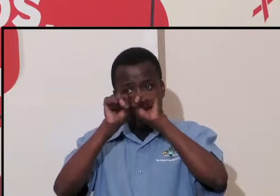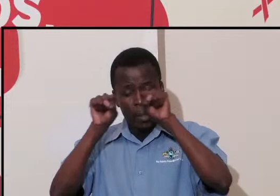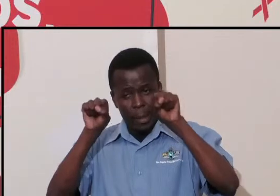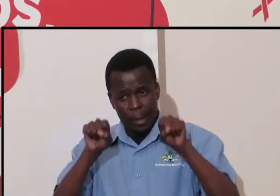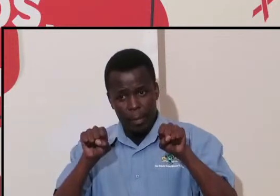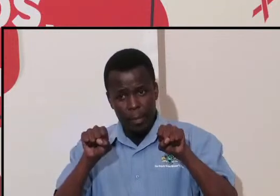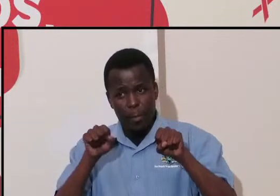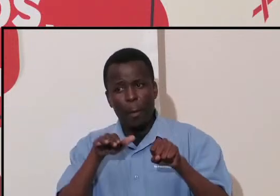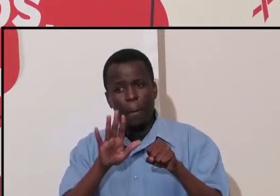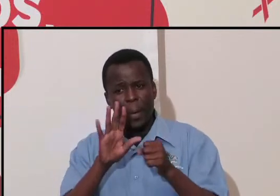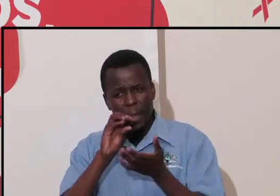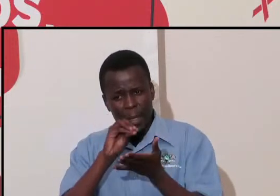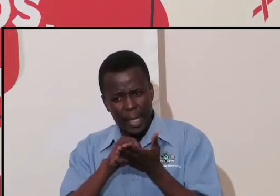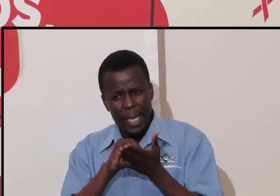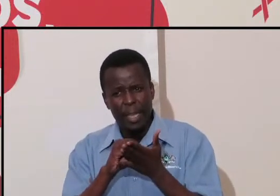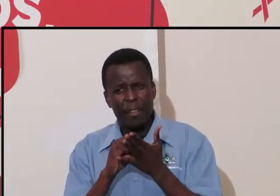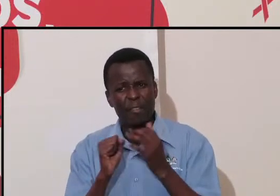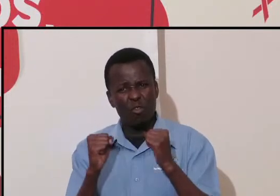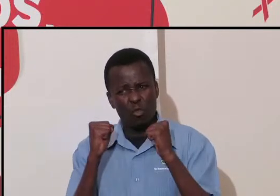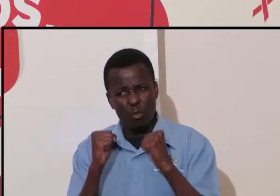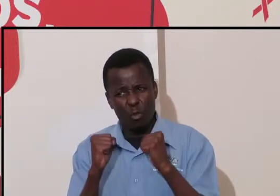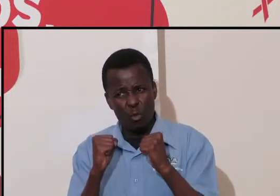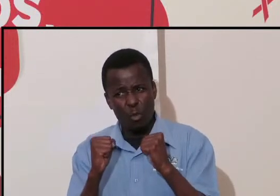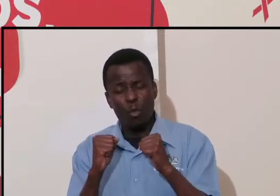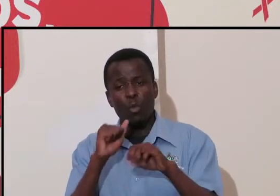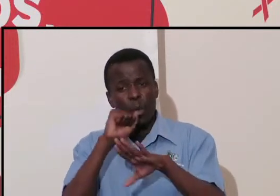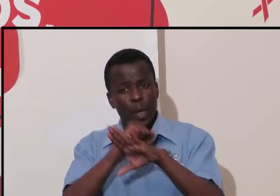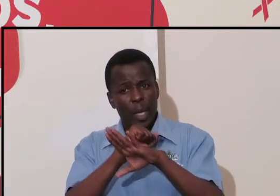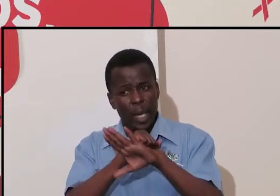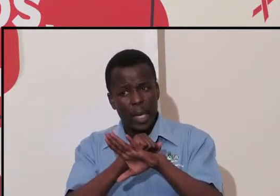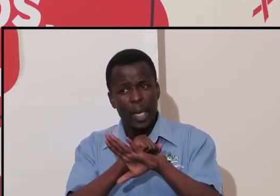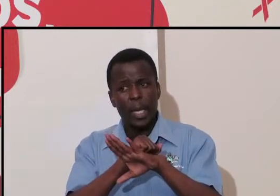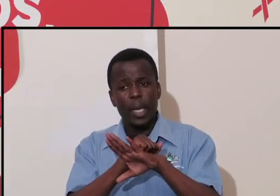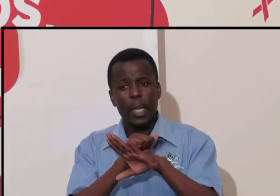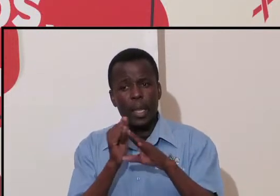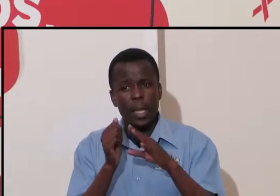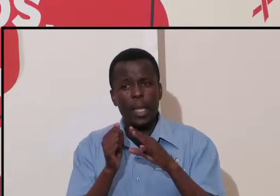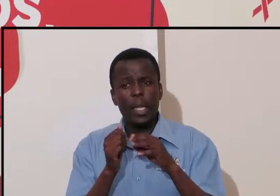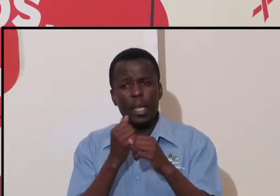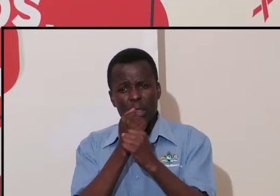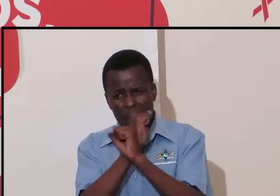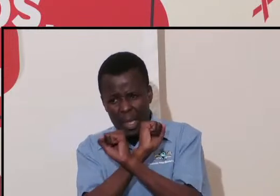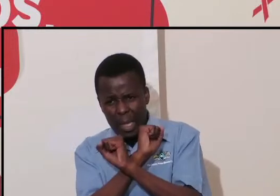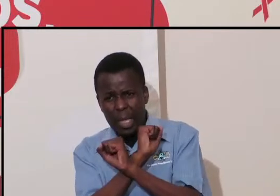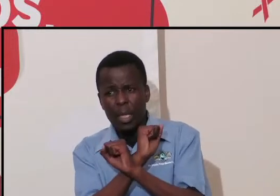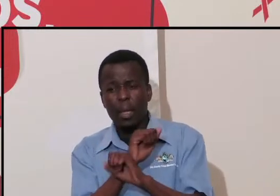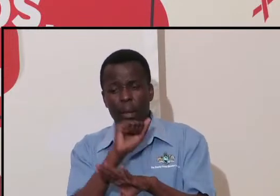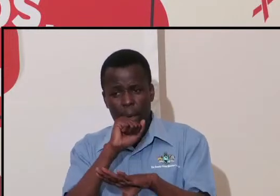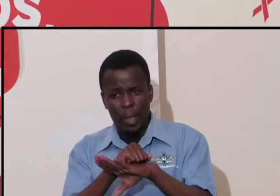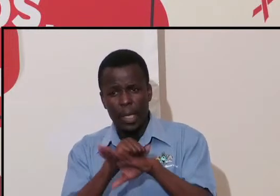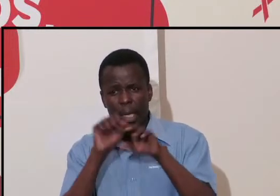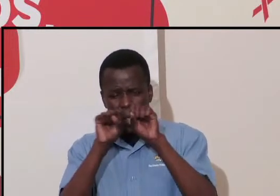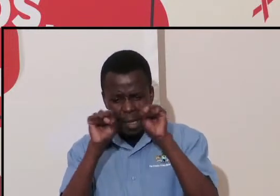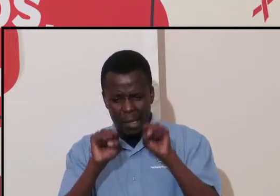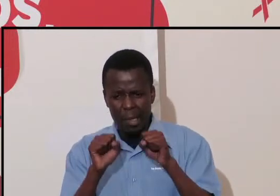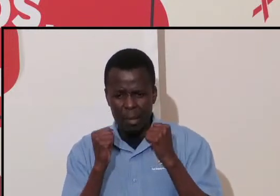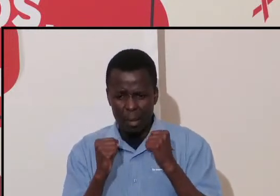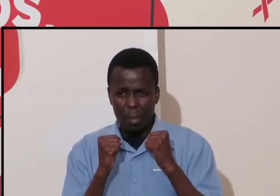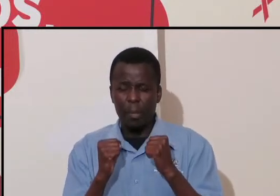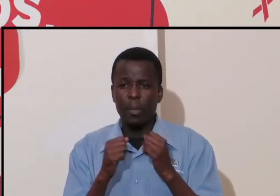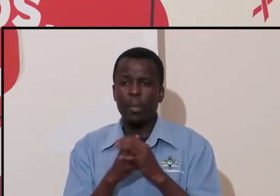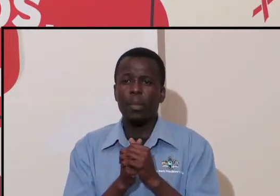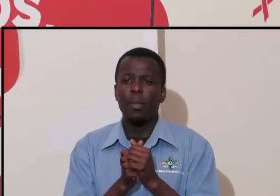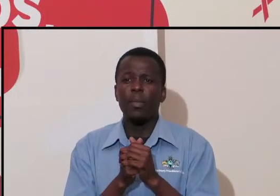and our partners are resilient and they're capable. They have the capacity to respond. And third,